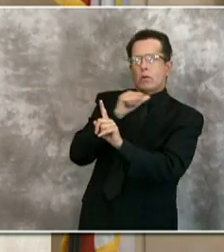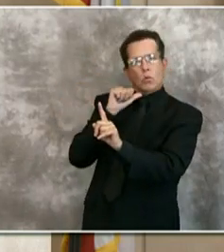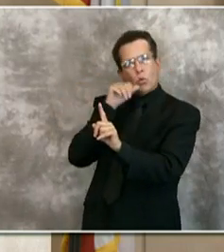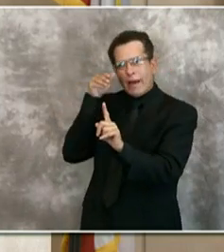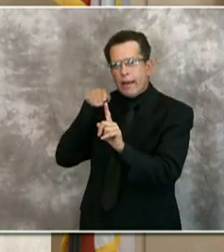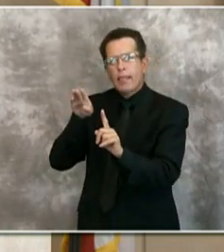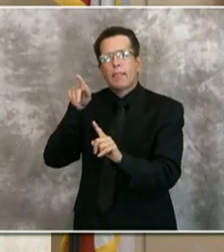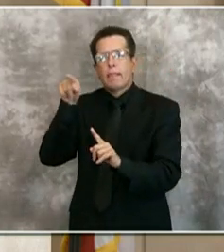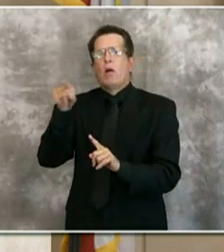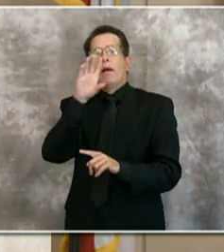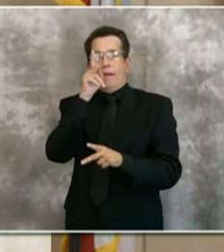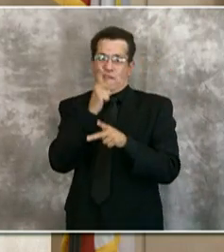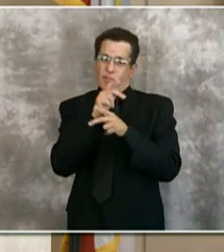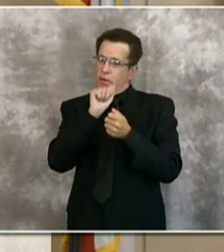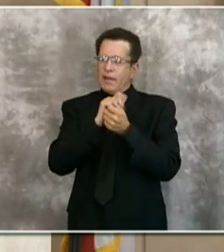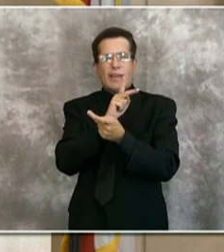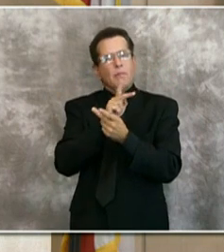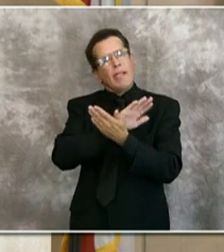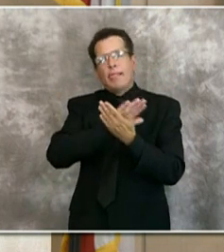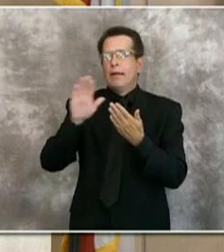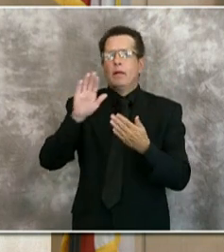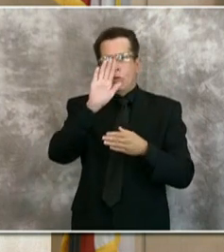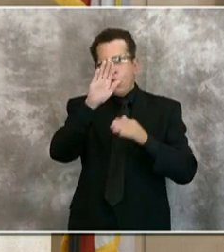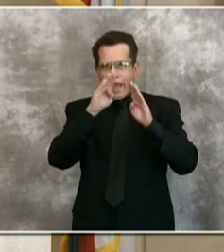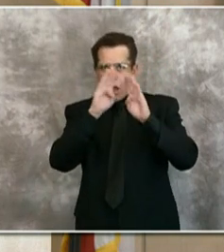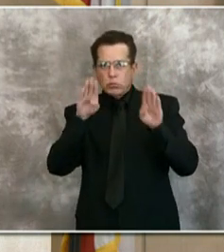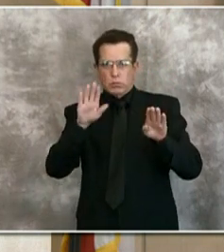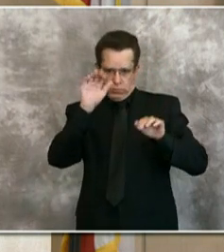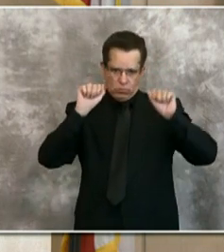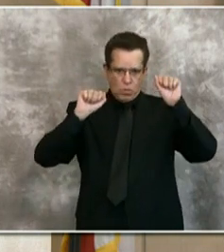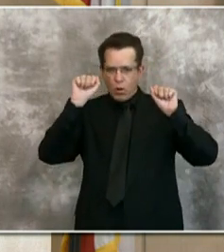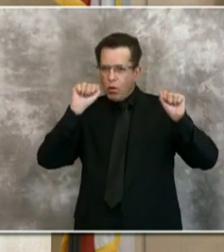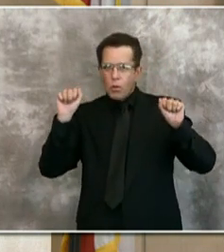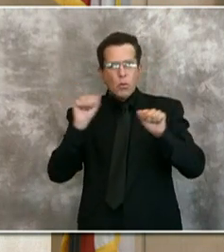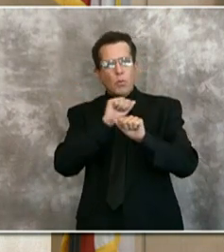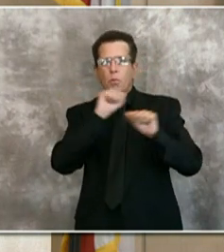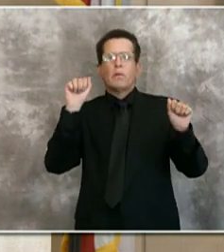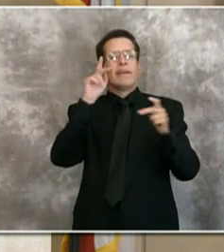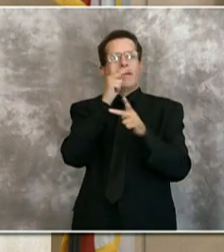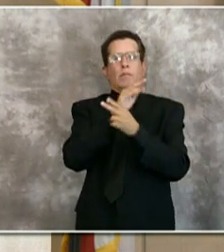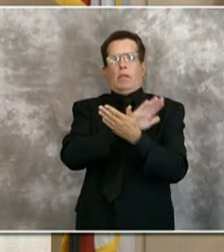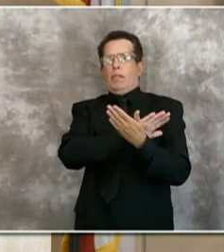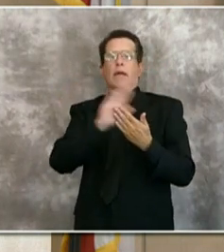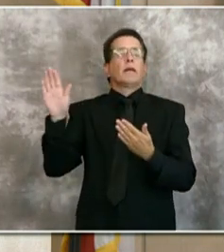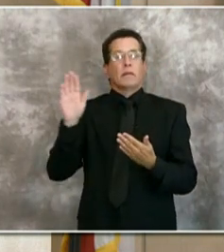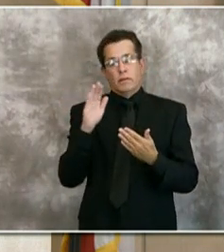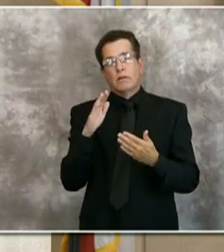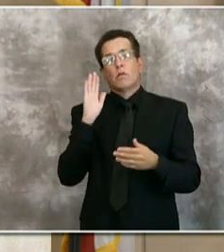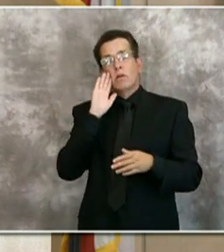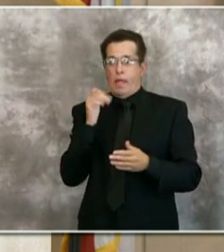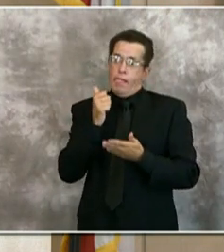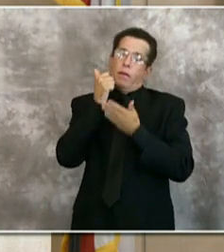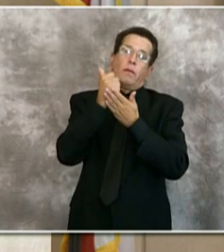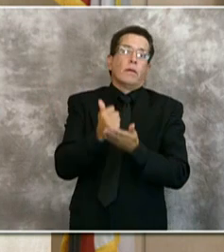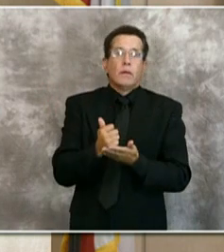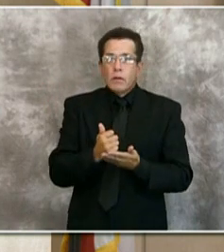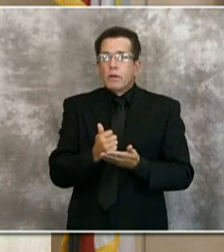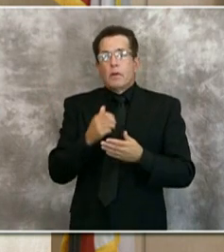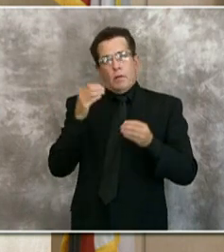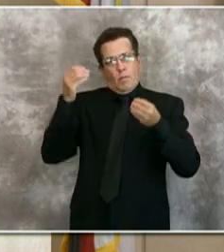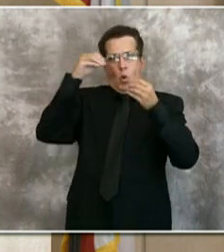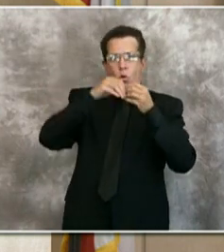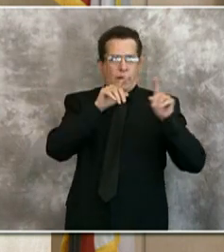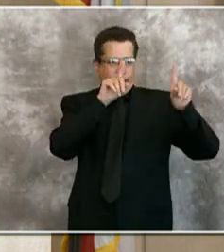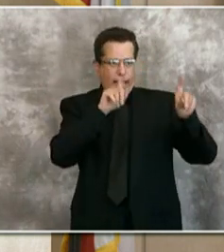washings, those really are the most important things, and we'll continue to do everything possible to increase testing, to increase the rapid